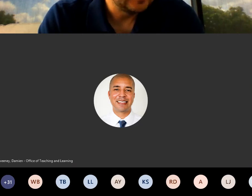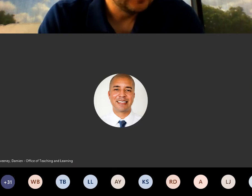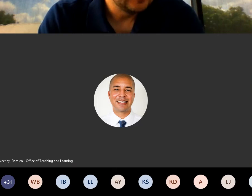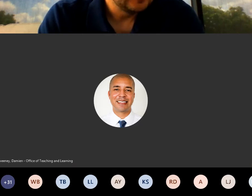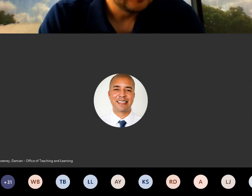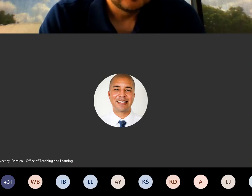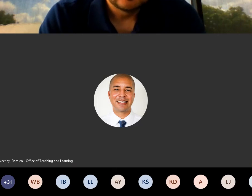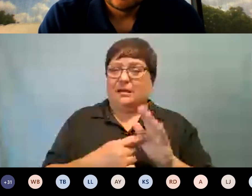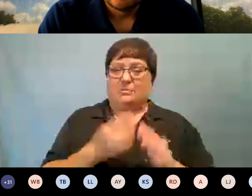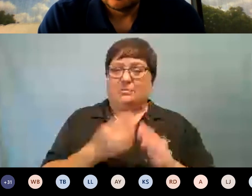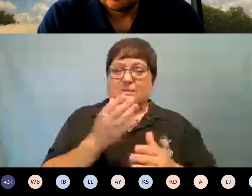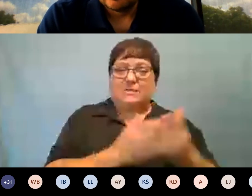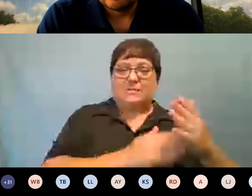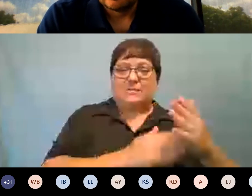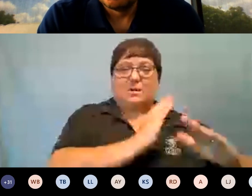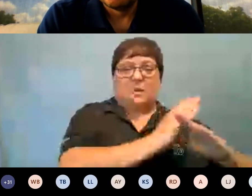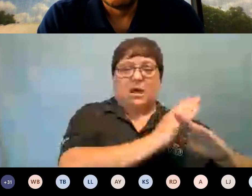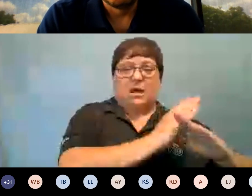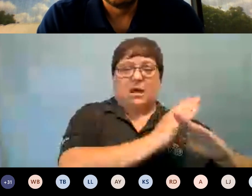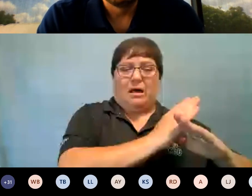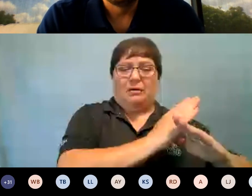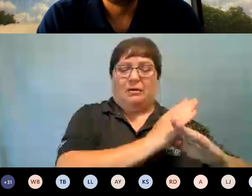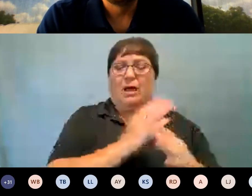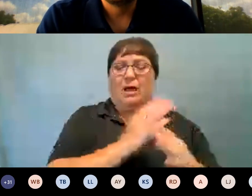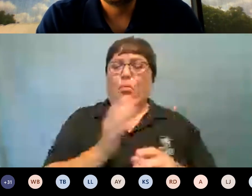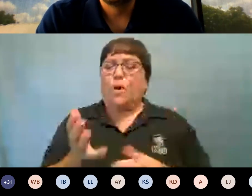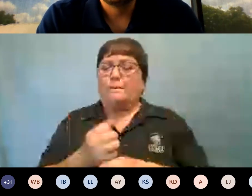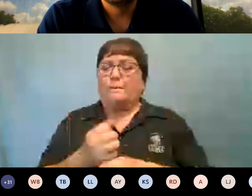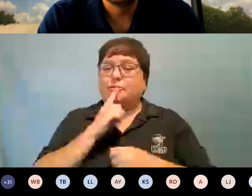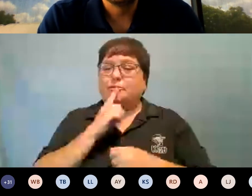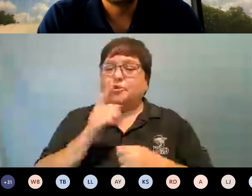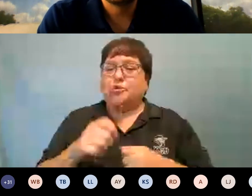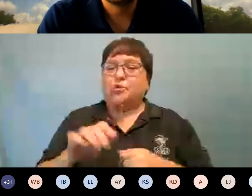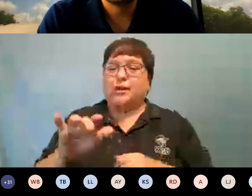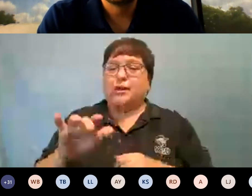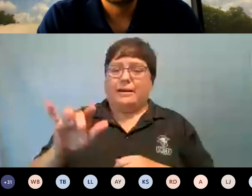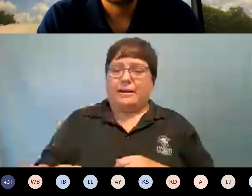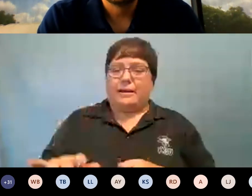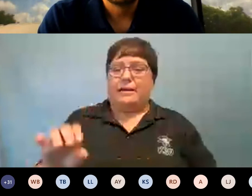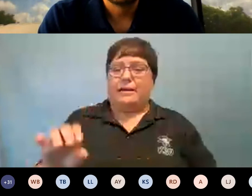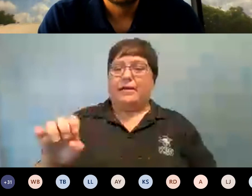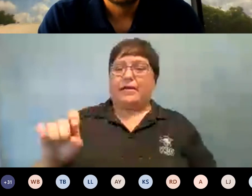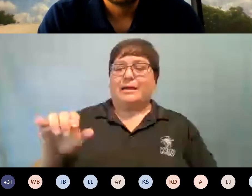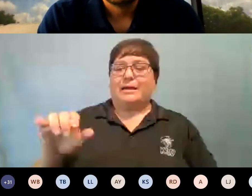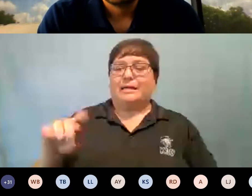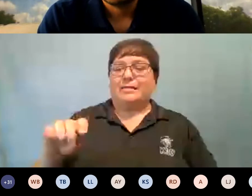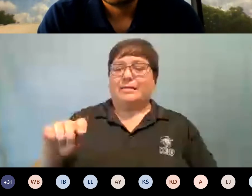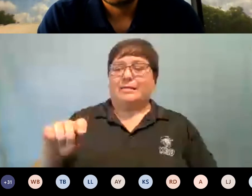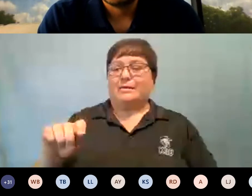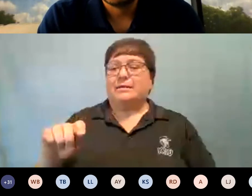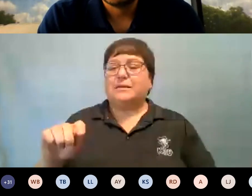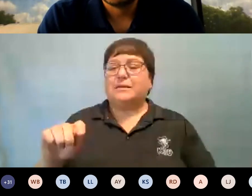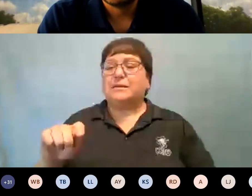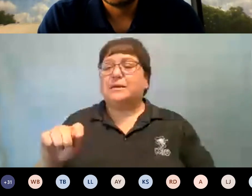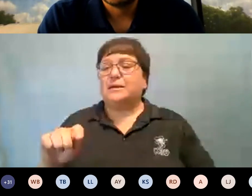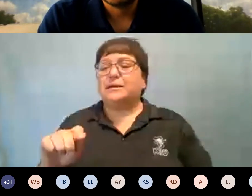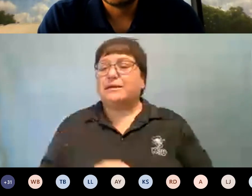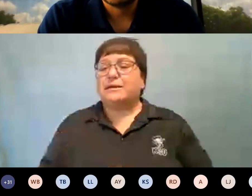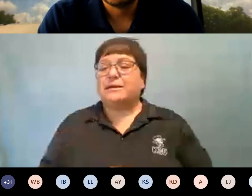sometimes you can't get into it outside of KDE. I just want to make sure that you can click on it and that you're able to access it. And if you can just put okay or